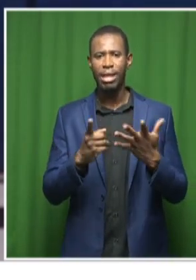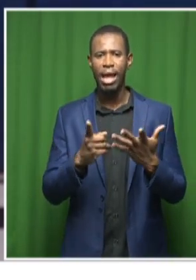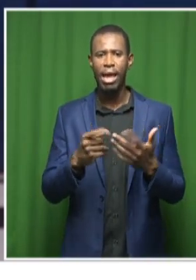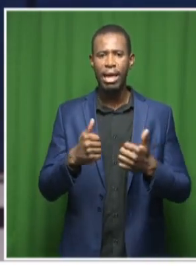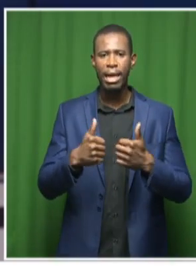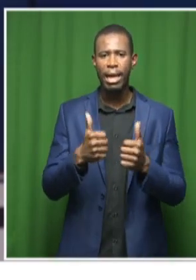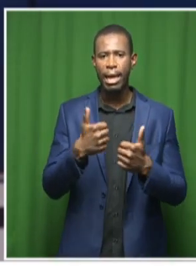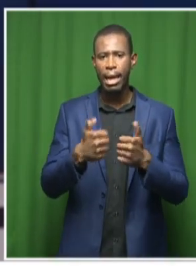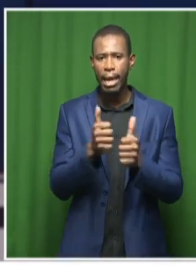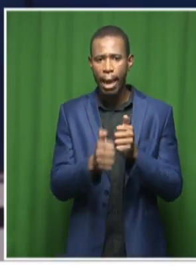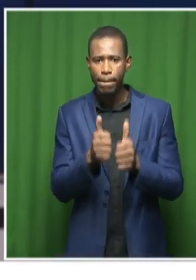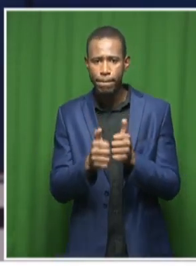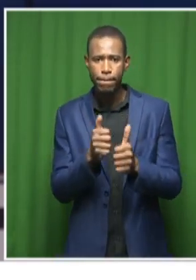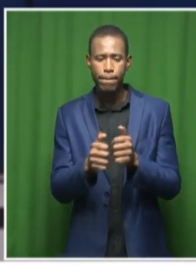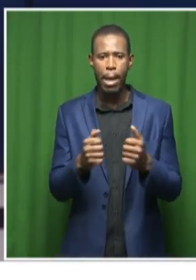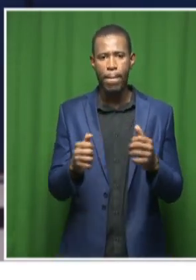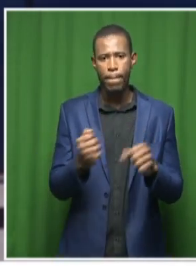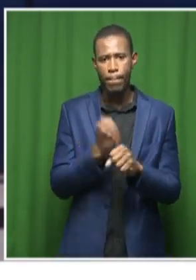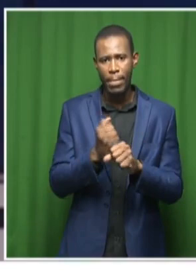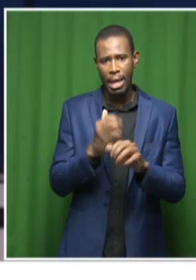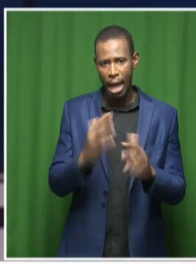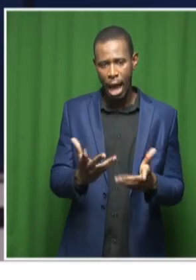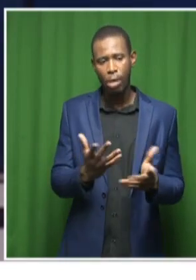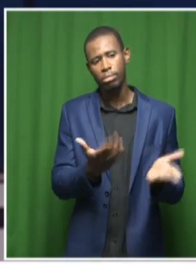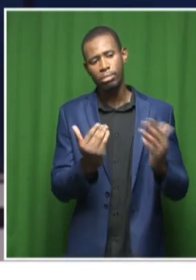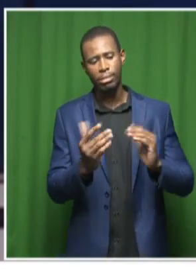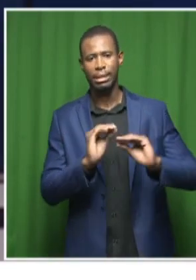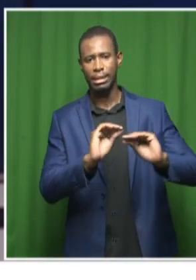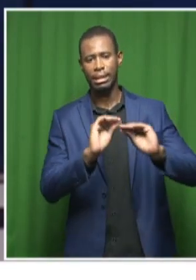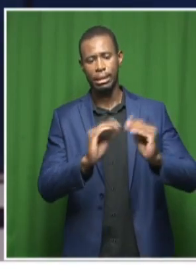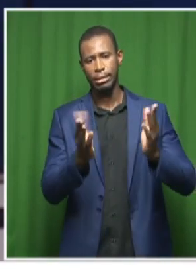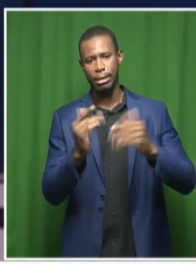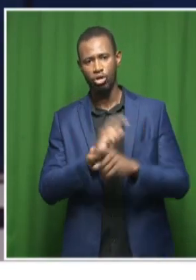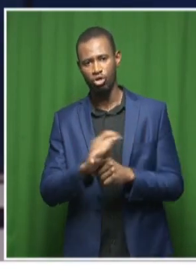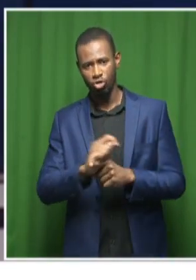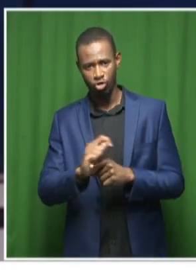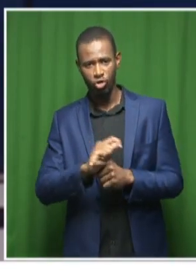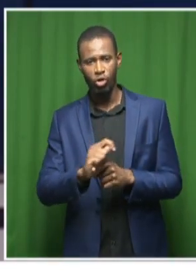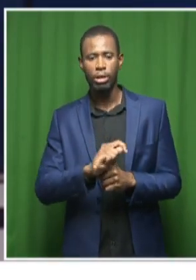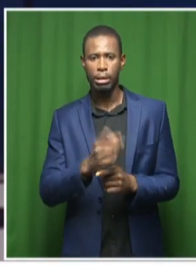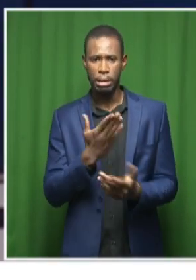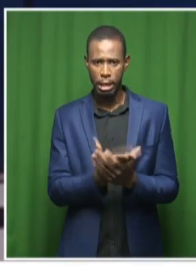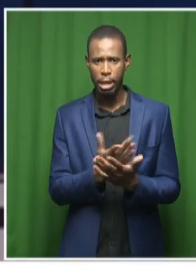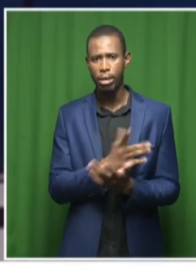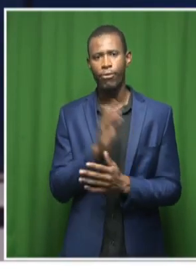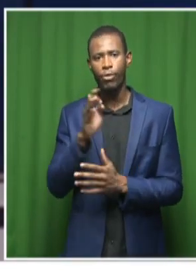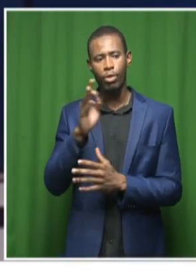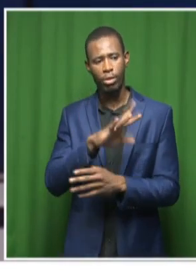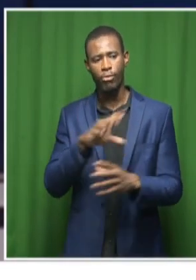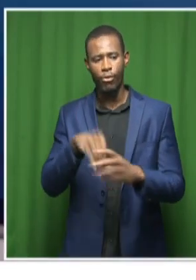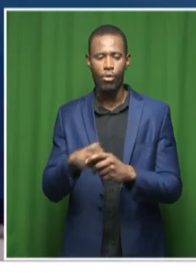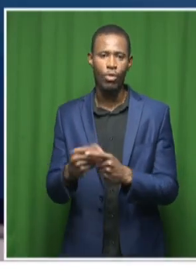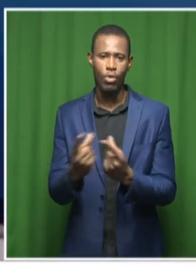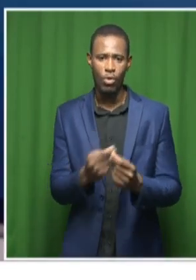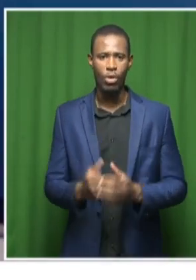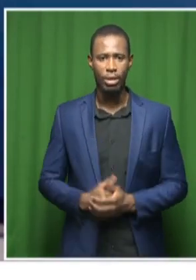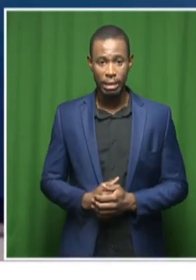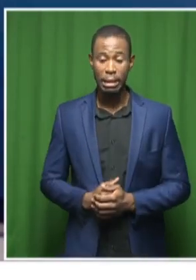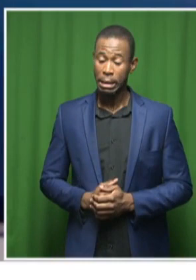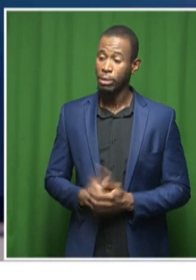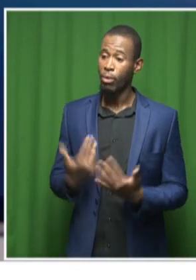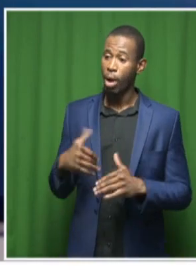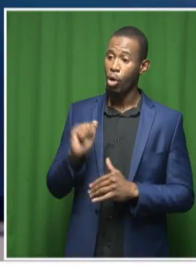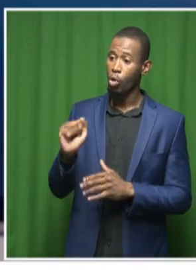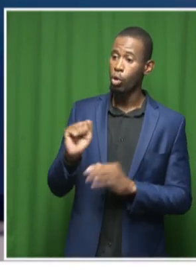to know that future skills are there, you know, but we also want to create an environment that is more palatable for young people. What I like about this course is that,